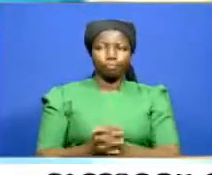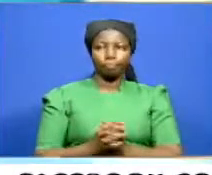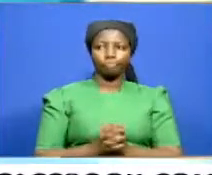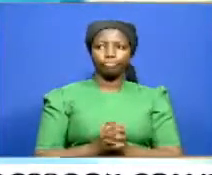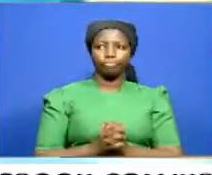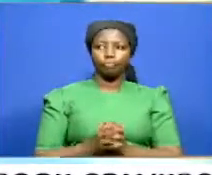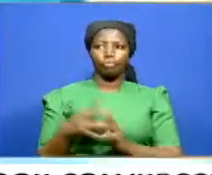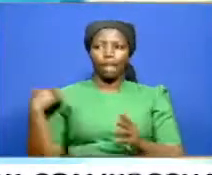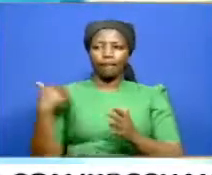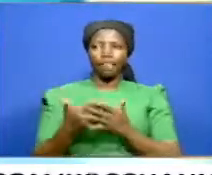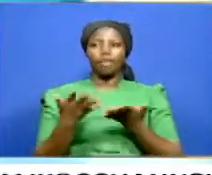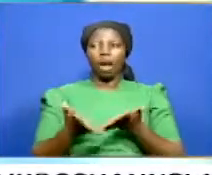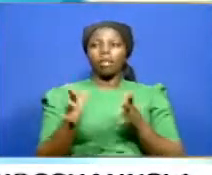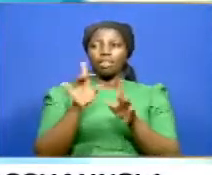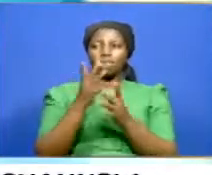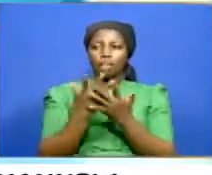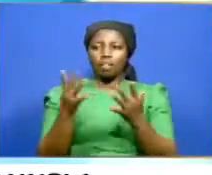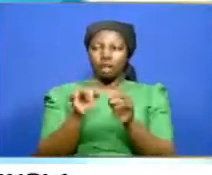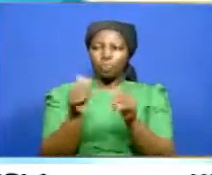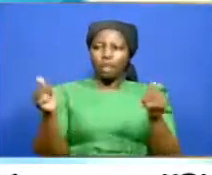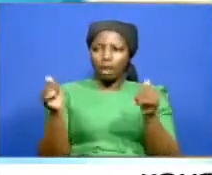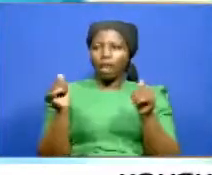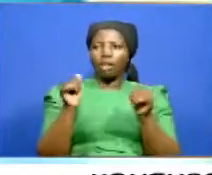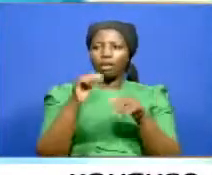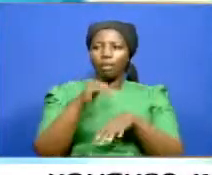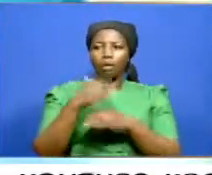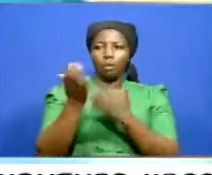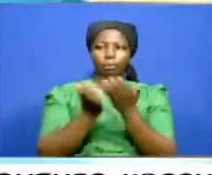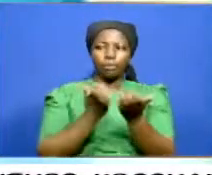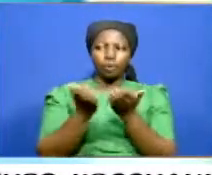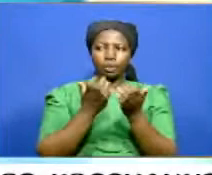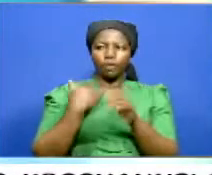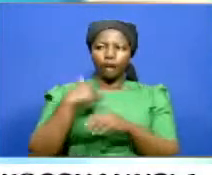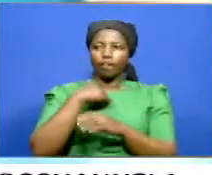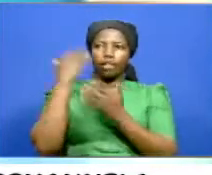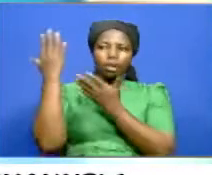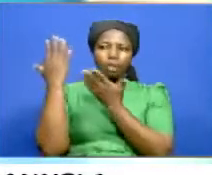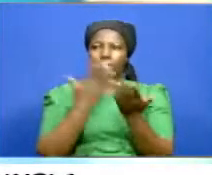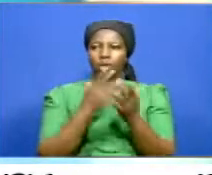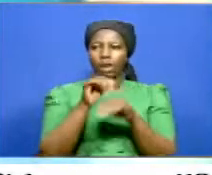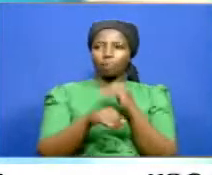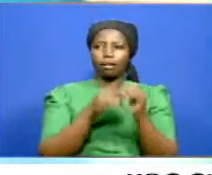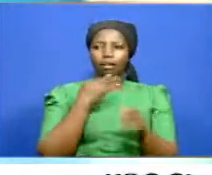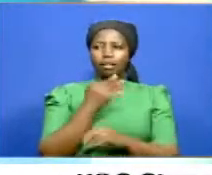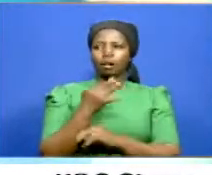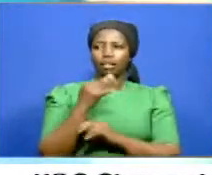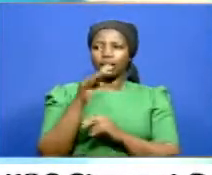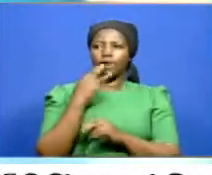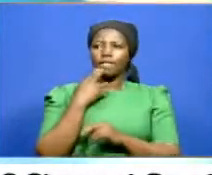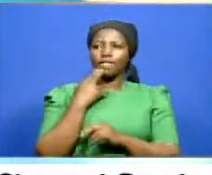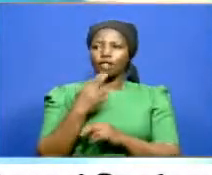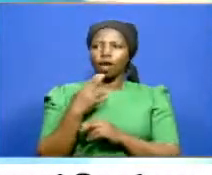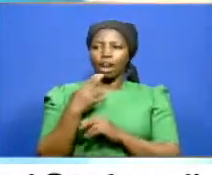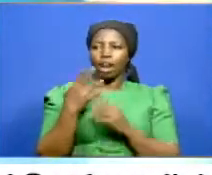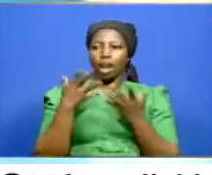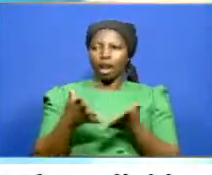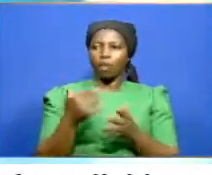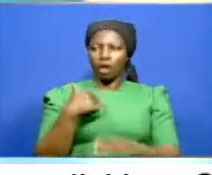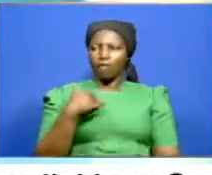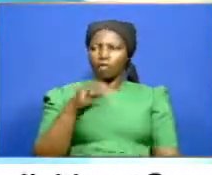so far so good, because in terms of business wise, we imported like I think almost 300-400, and right now we only have 4